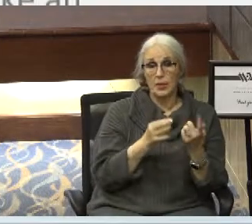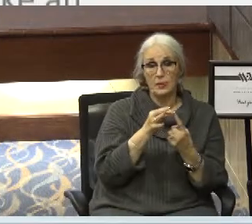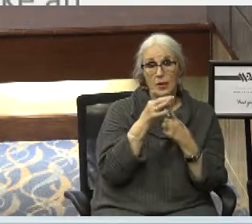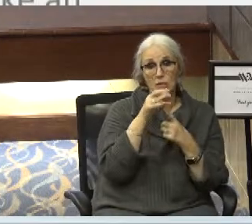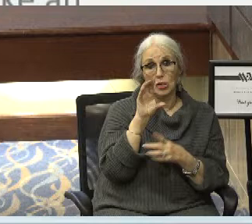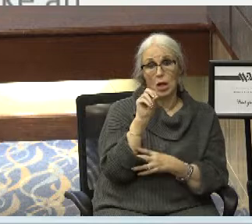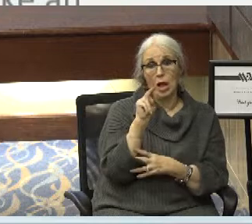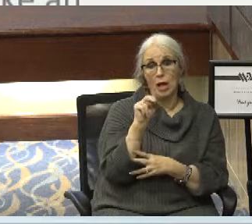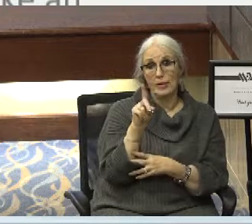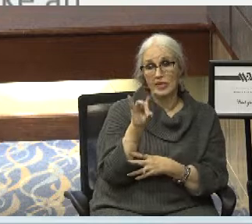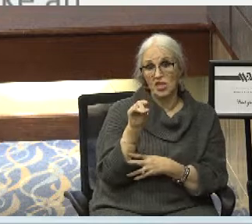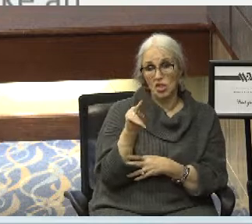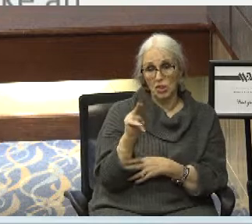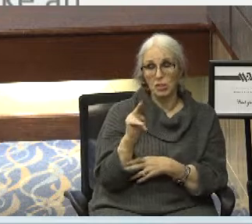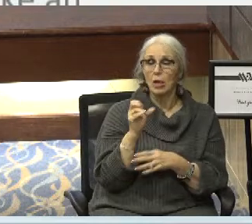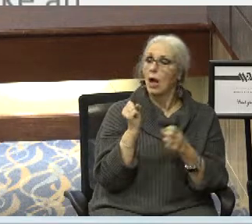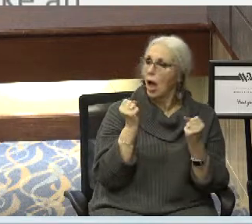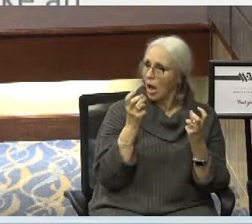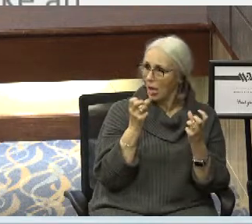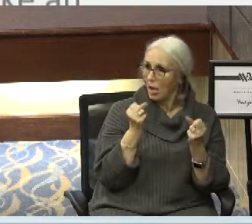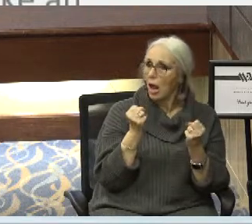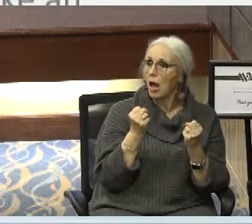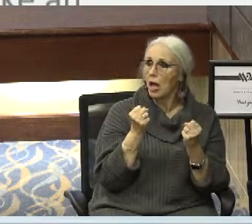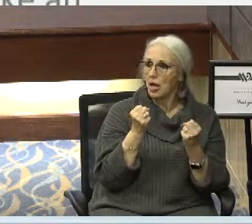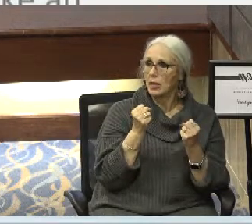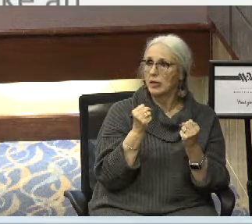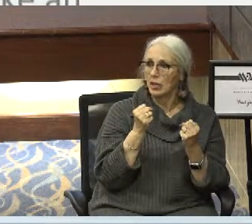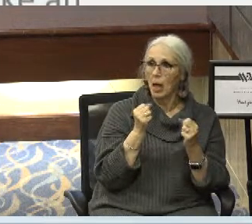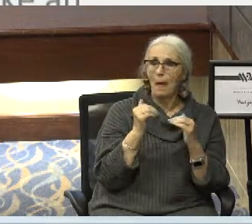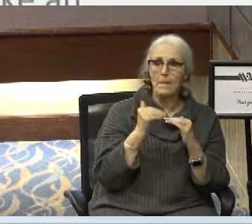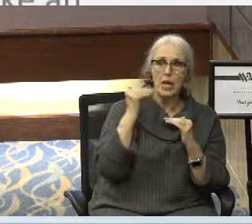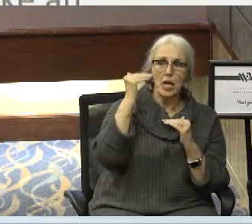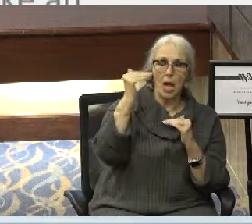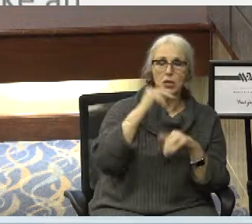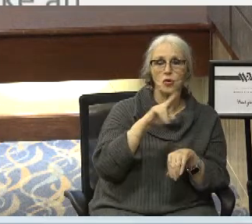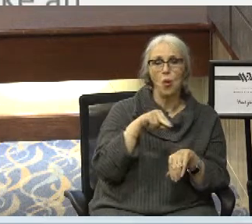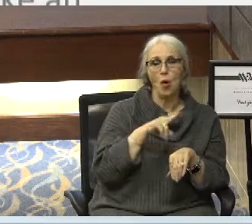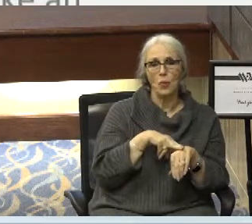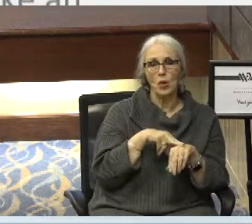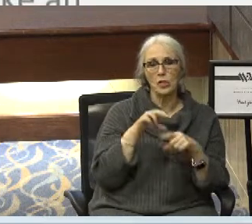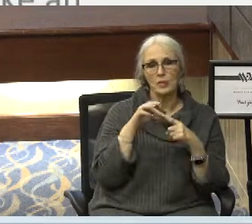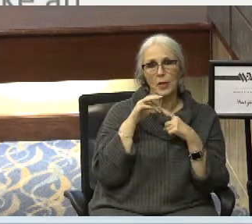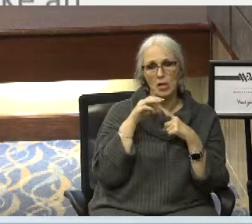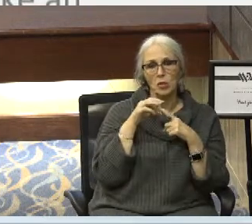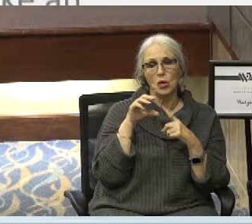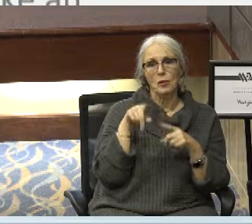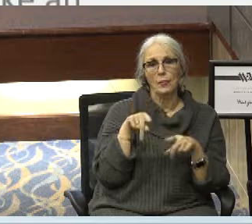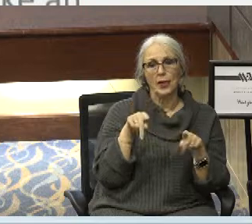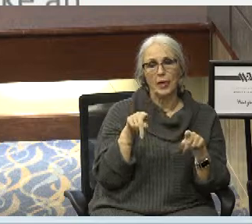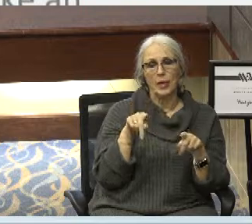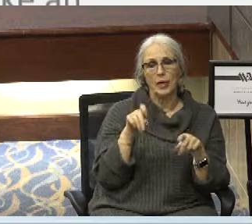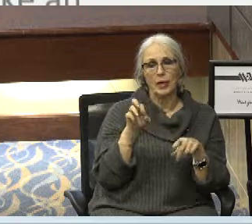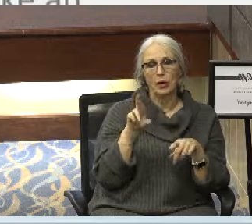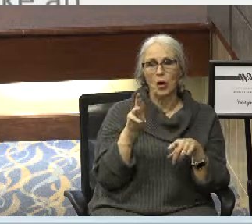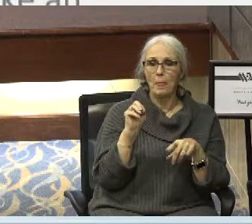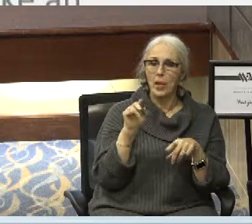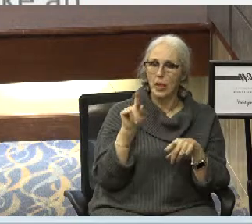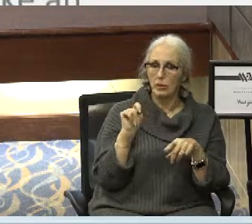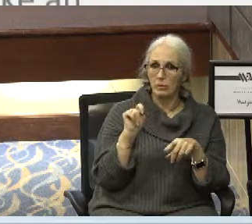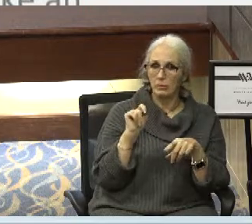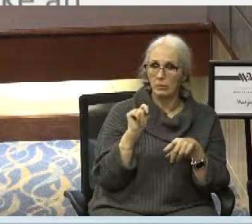conditions. A lot of these are, above and beyond our normal special permit conditions that are specific to